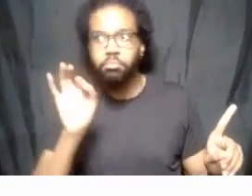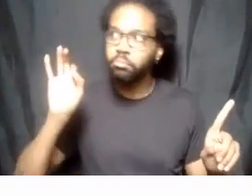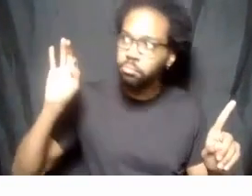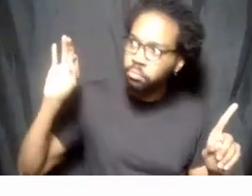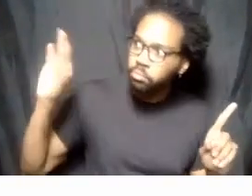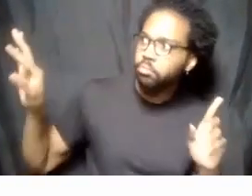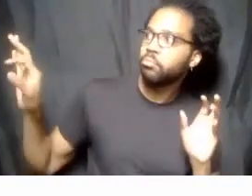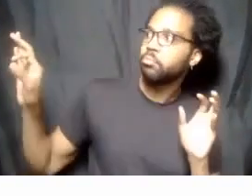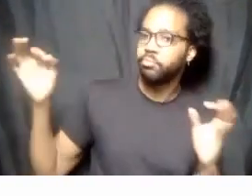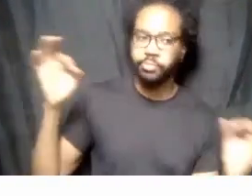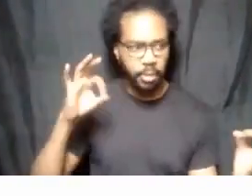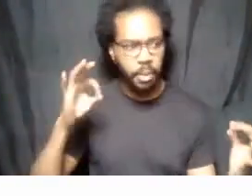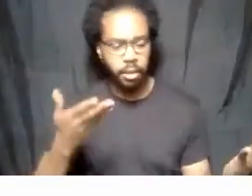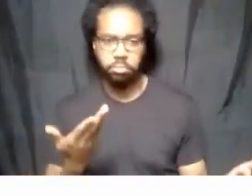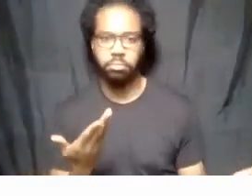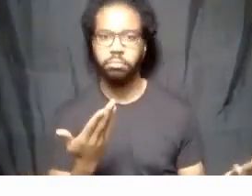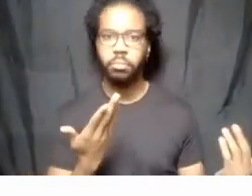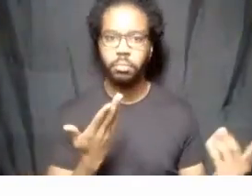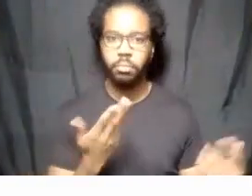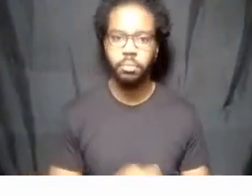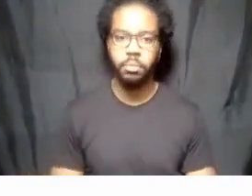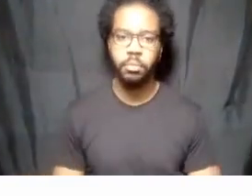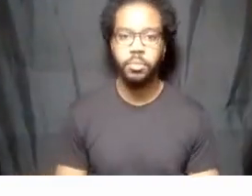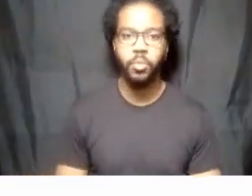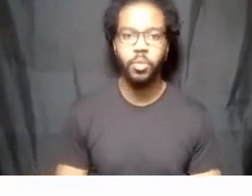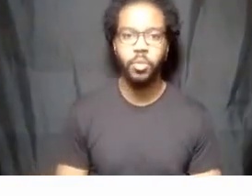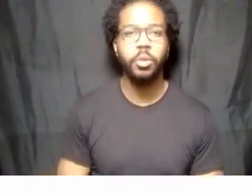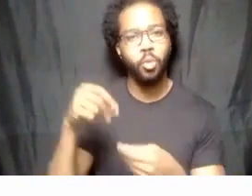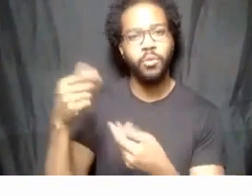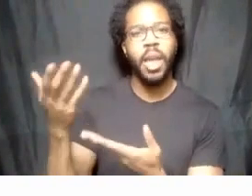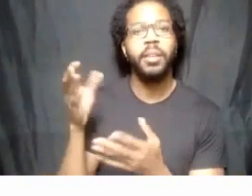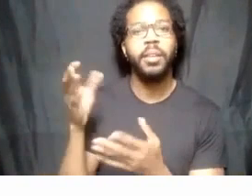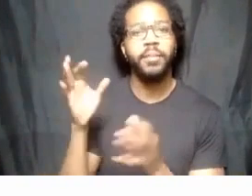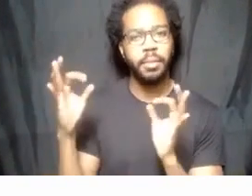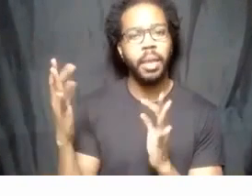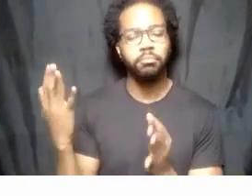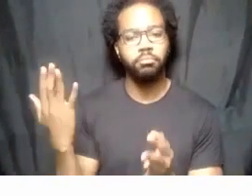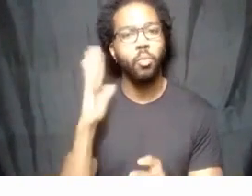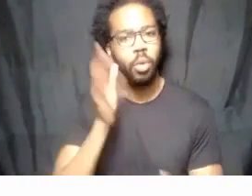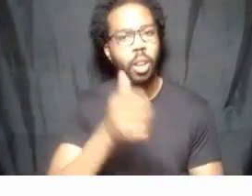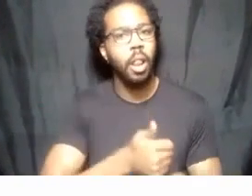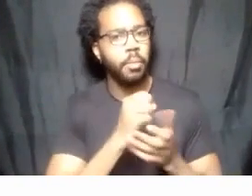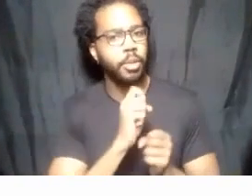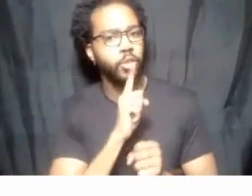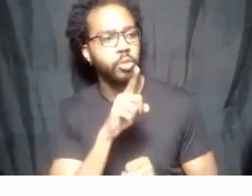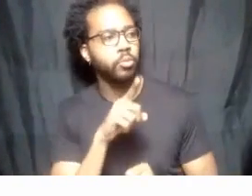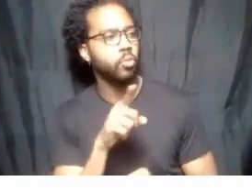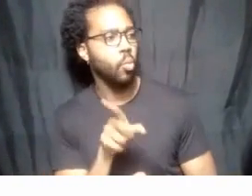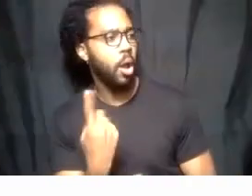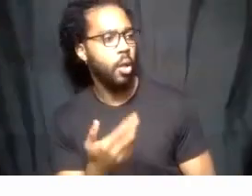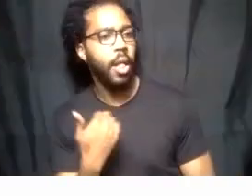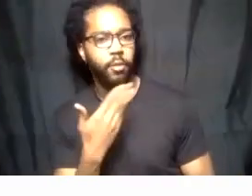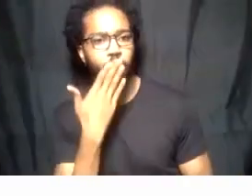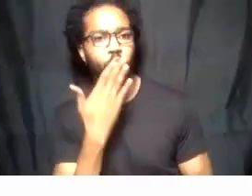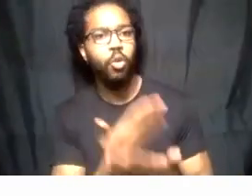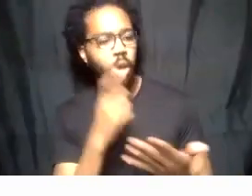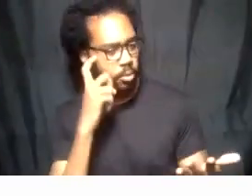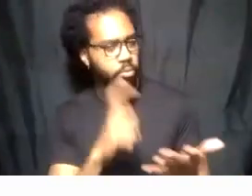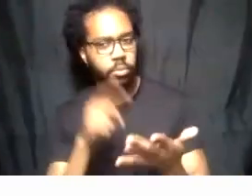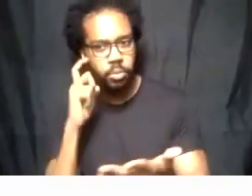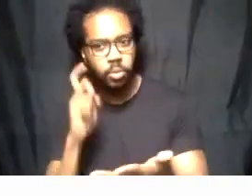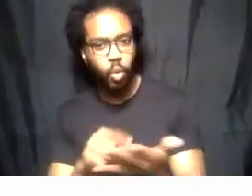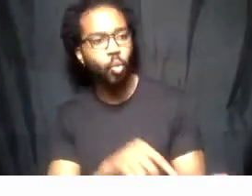this. So providing that feedback will help make sure that we have good representation on all these committees